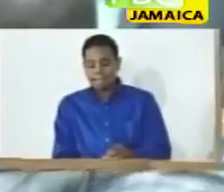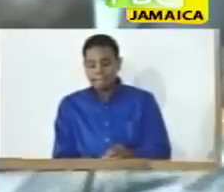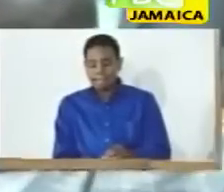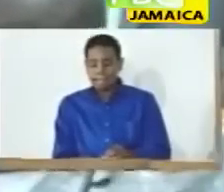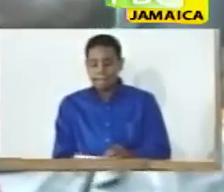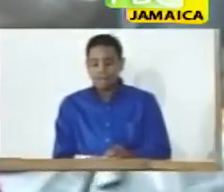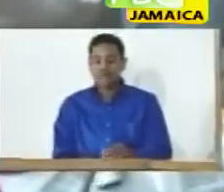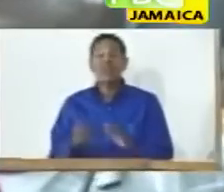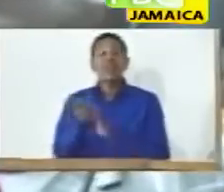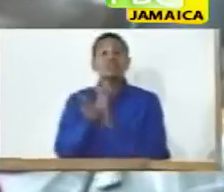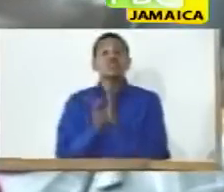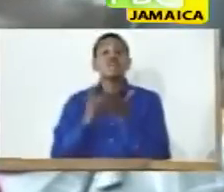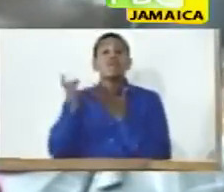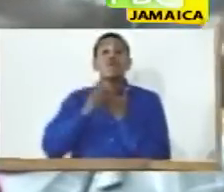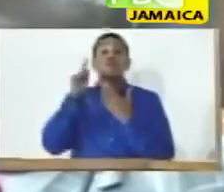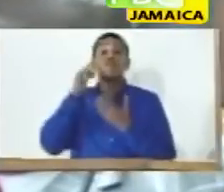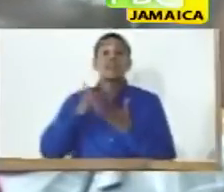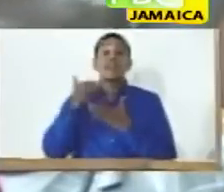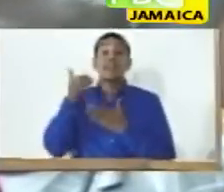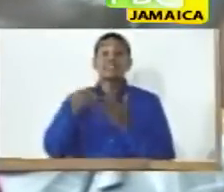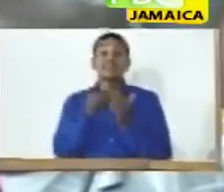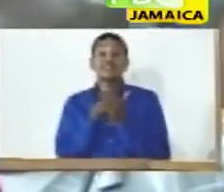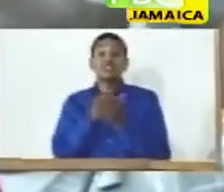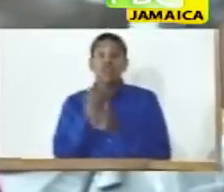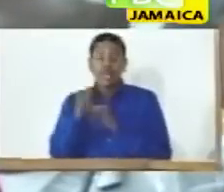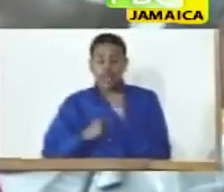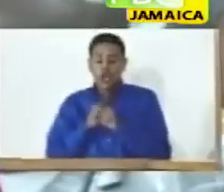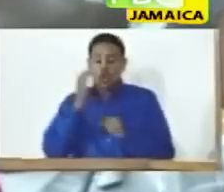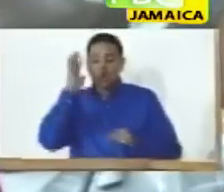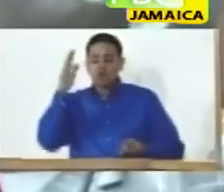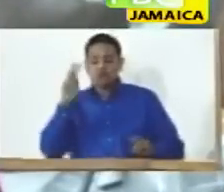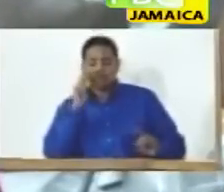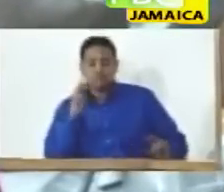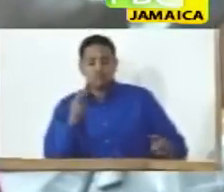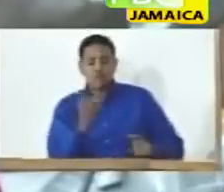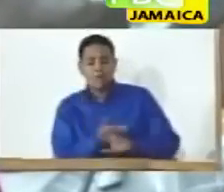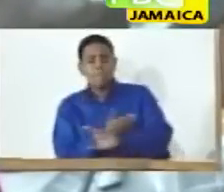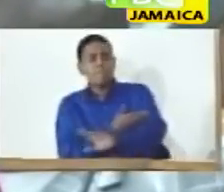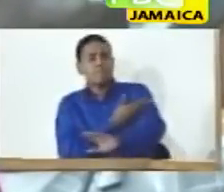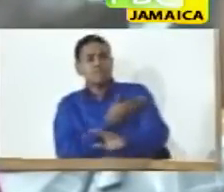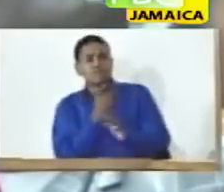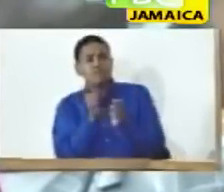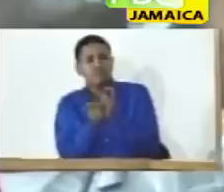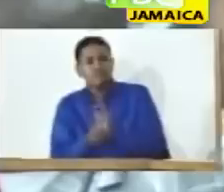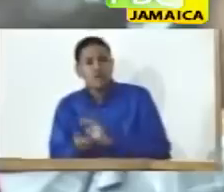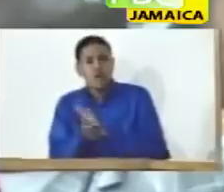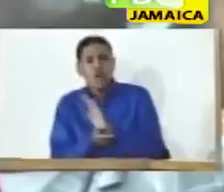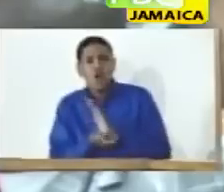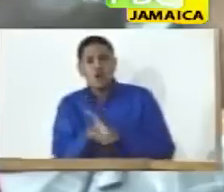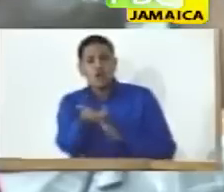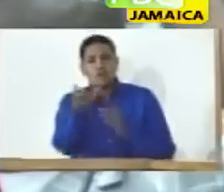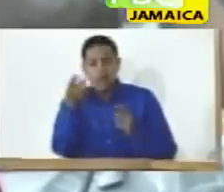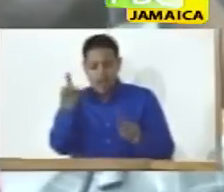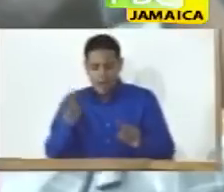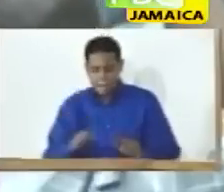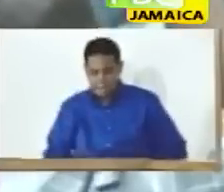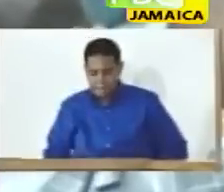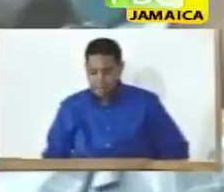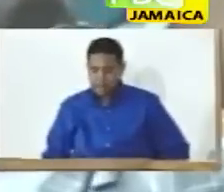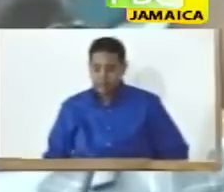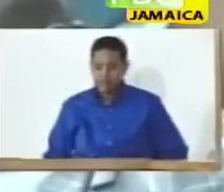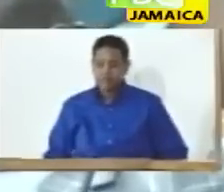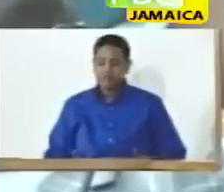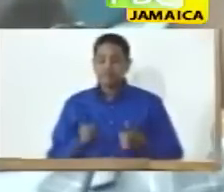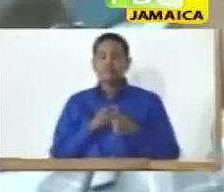The legislative program for the next fiscal year will seek to amend the following pieces of legislation.